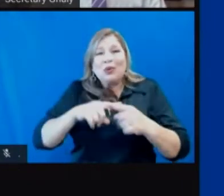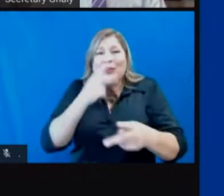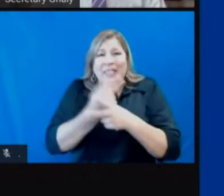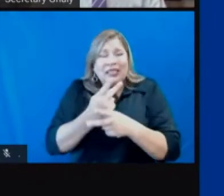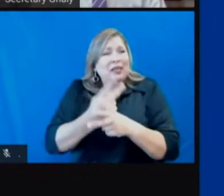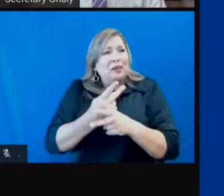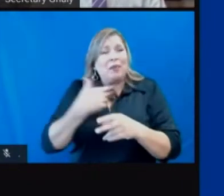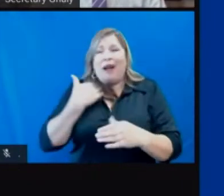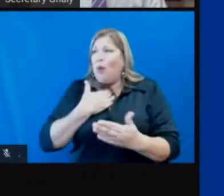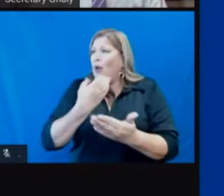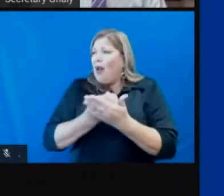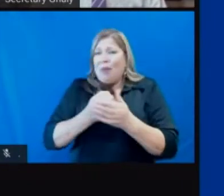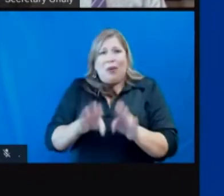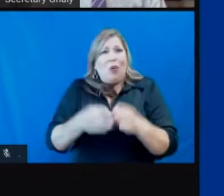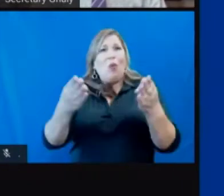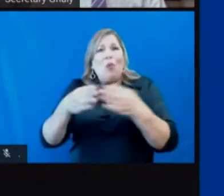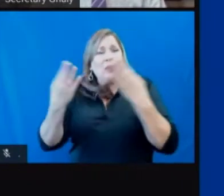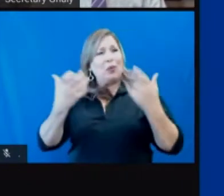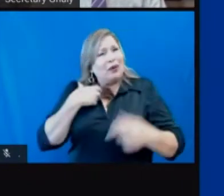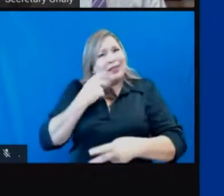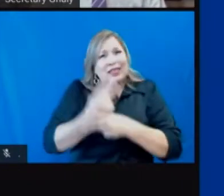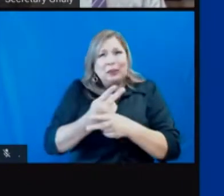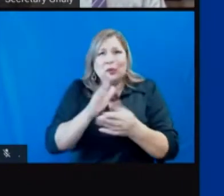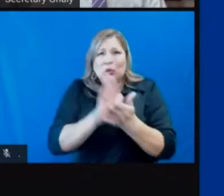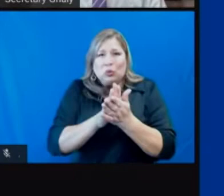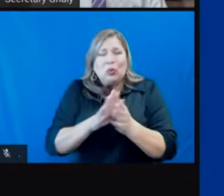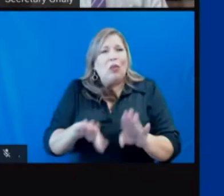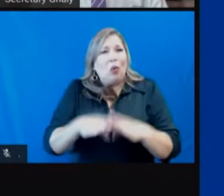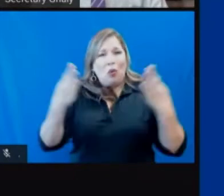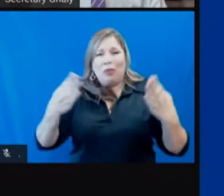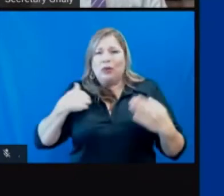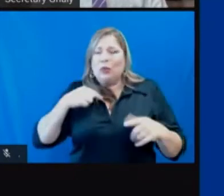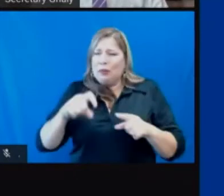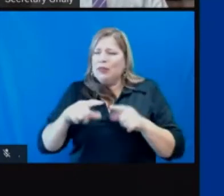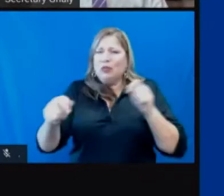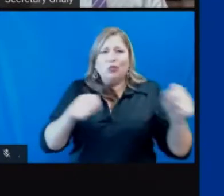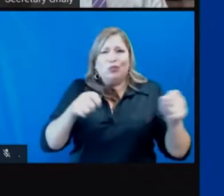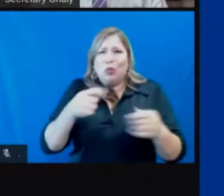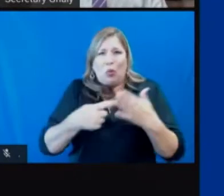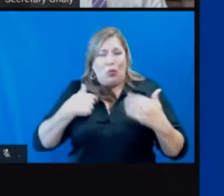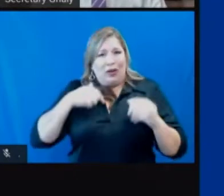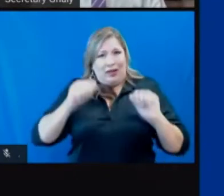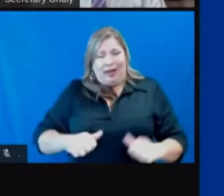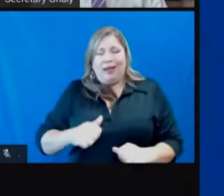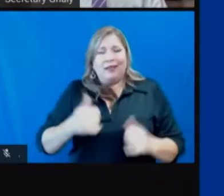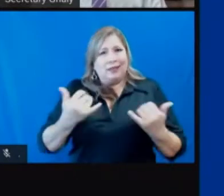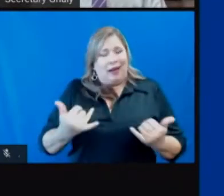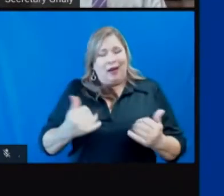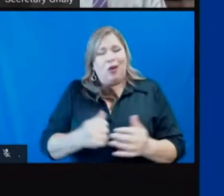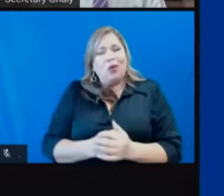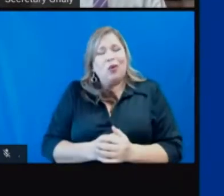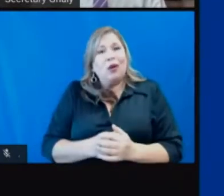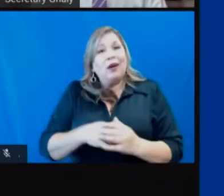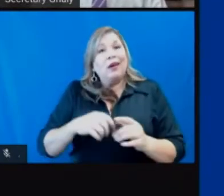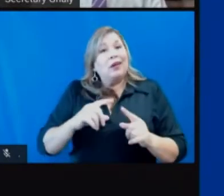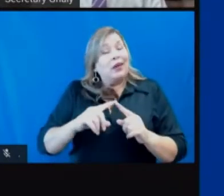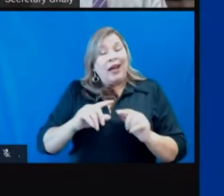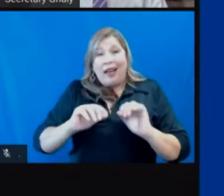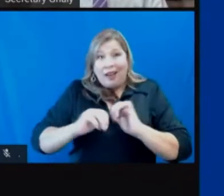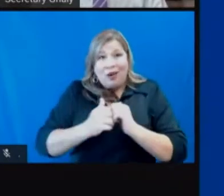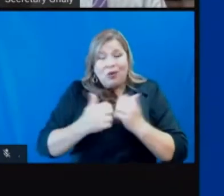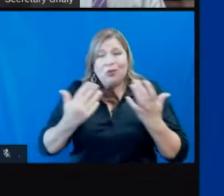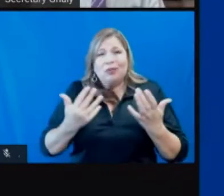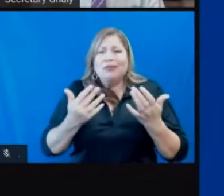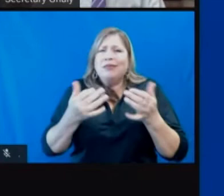operating as much as possible, and our healthcare system functioning. Talked about wearing that mask, wearing your mask, not just when